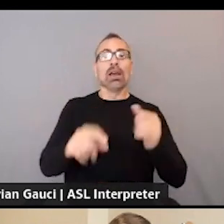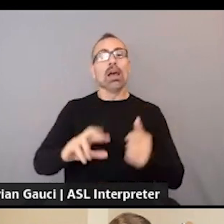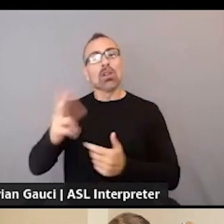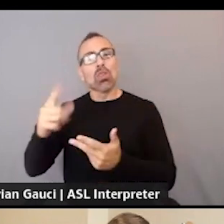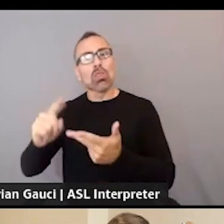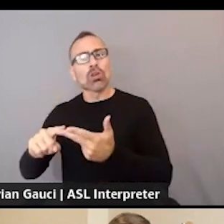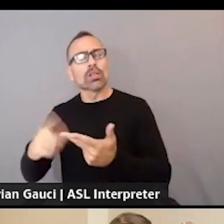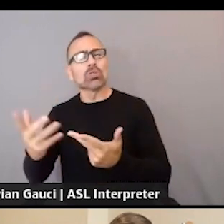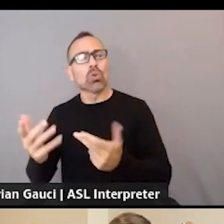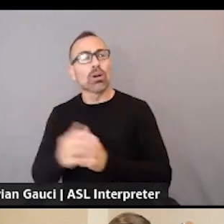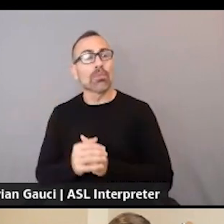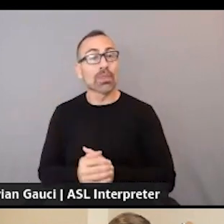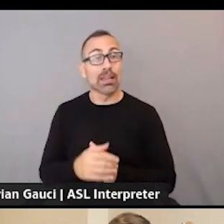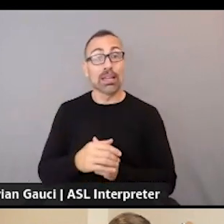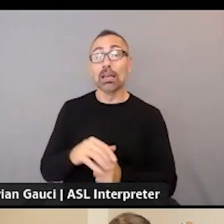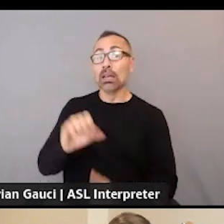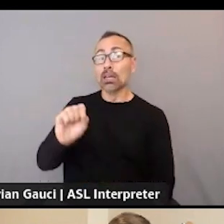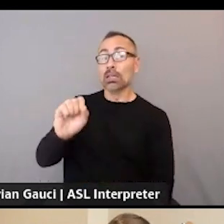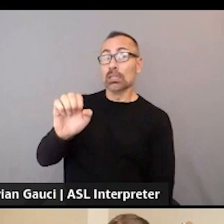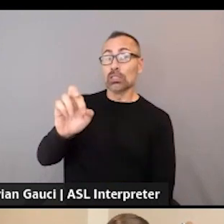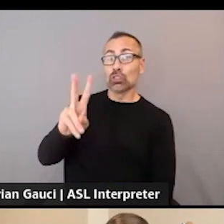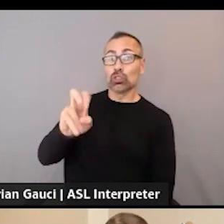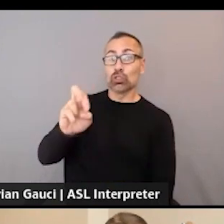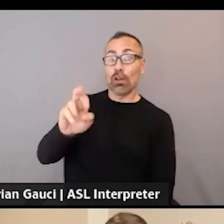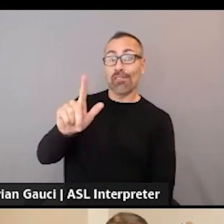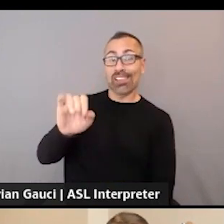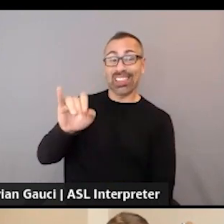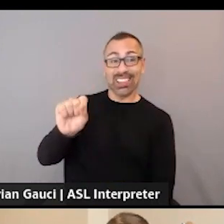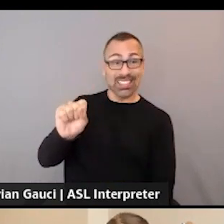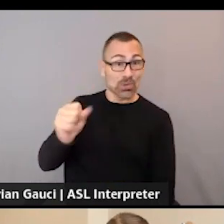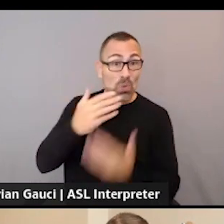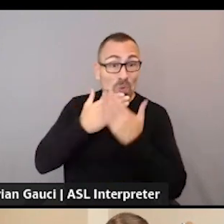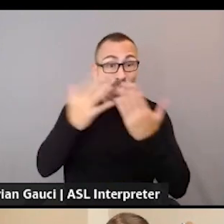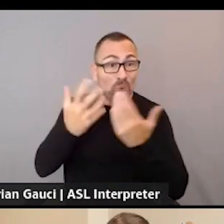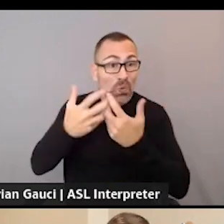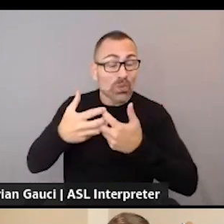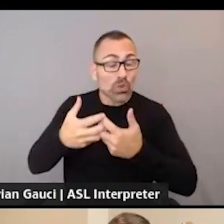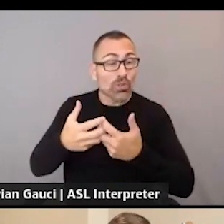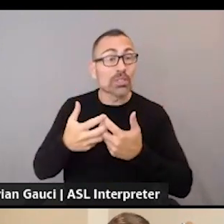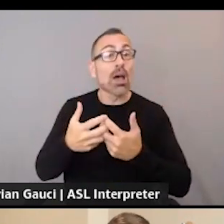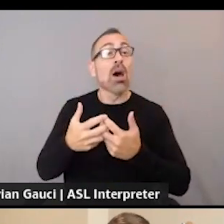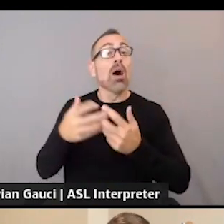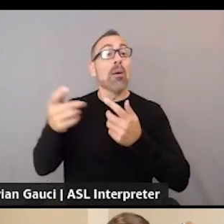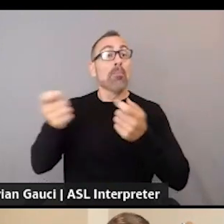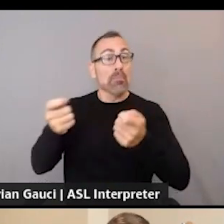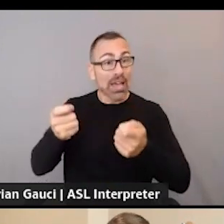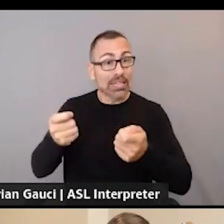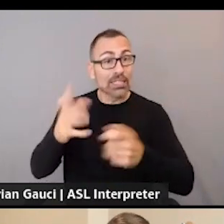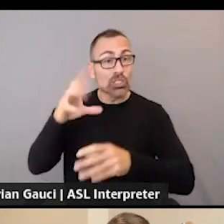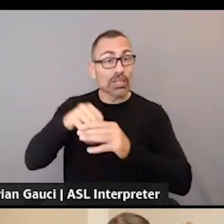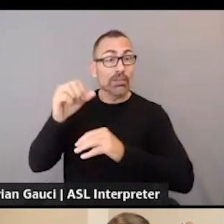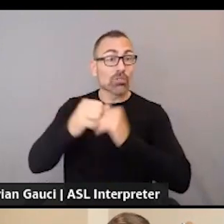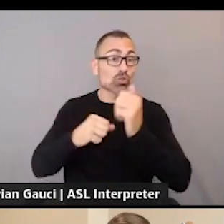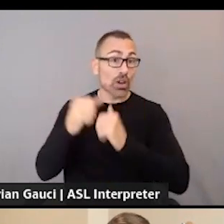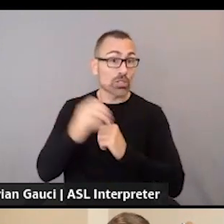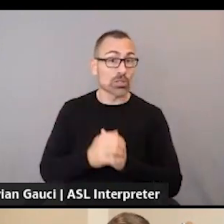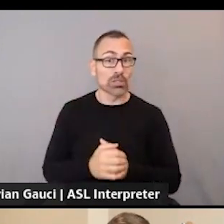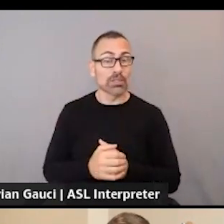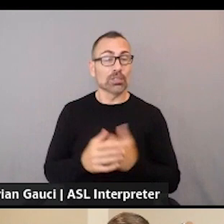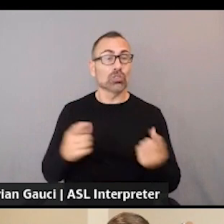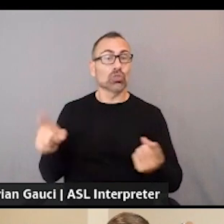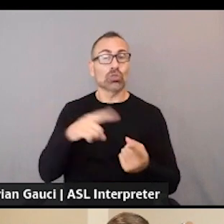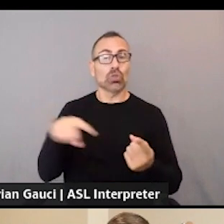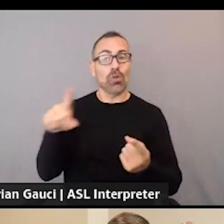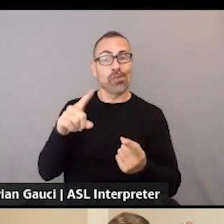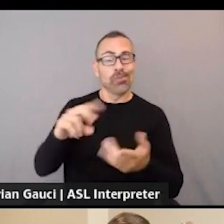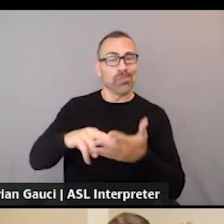idea of serverless managed infrastructures and getting away and modernizing that stack. So what we really mean by serverless, if